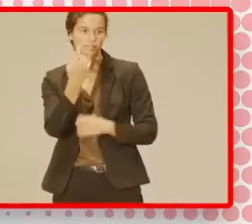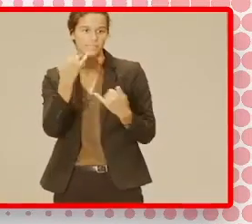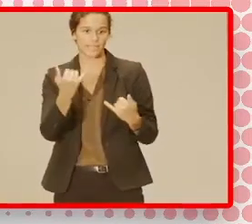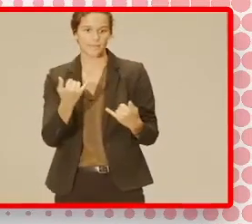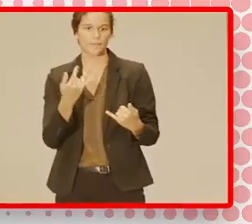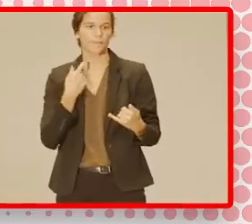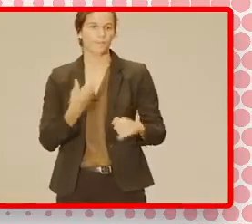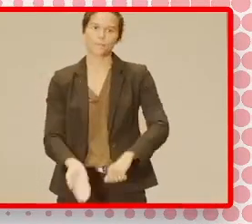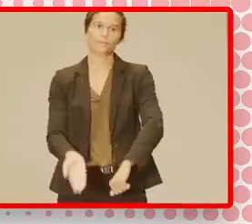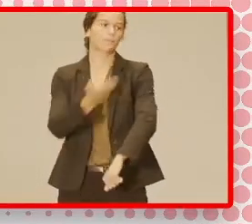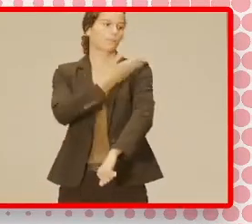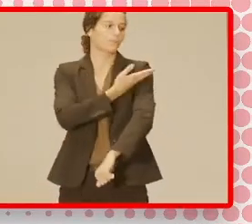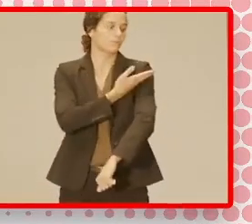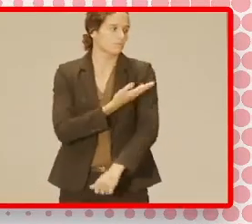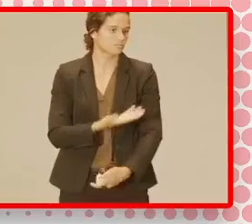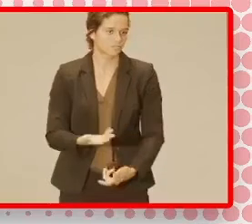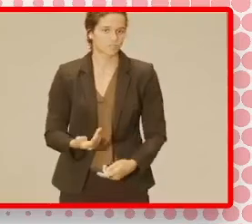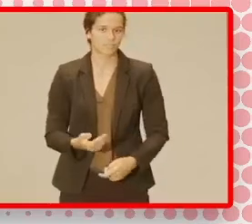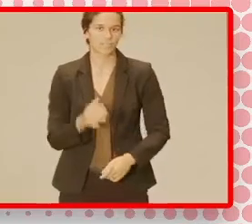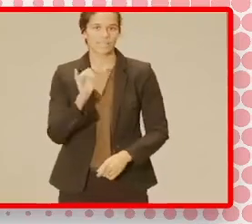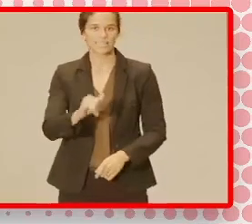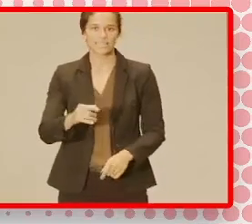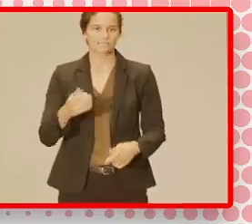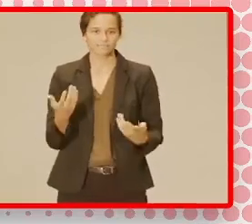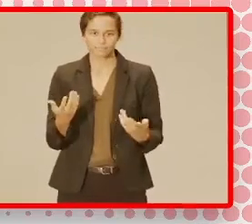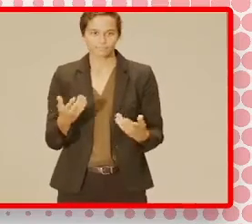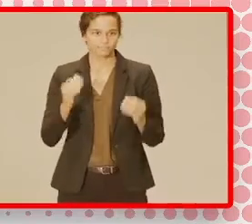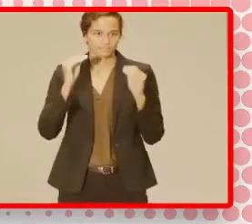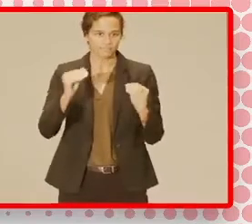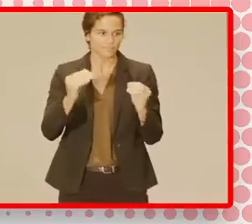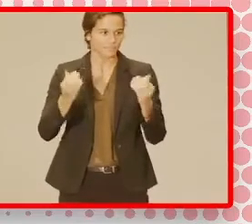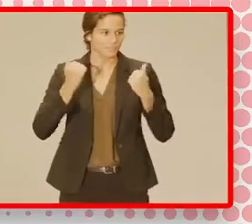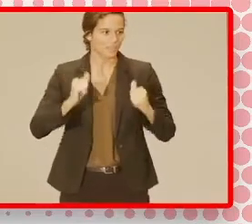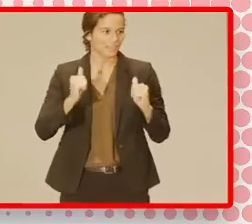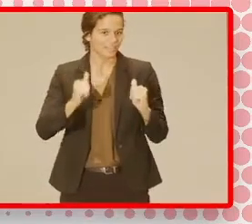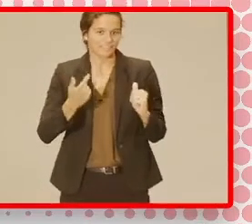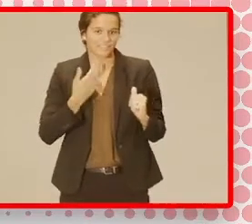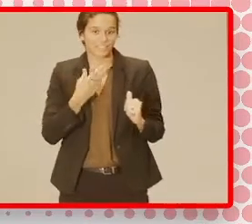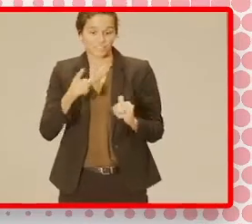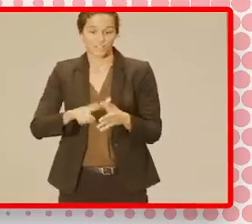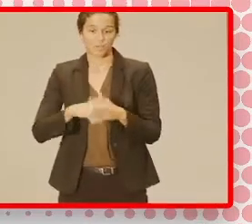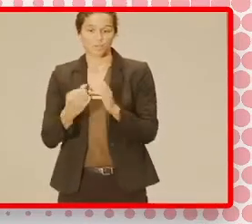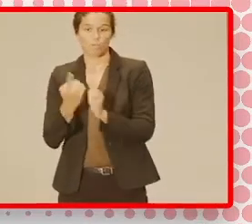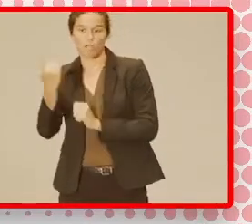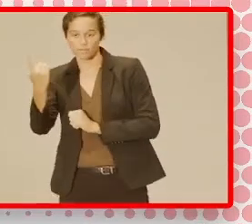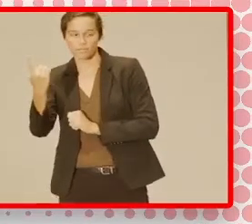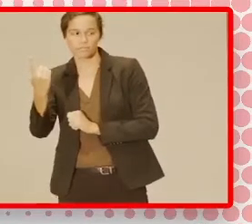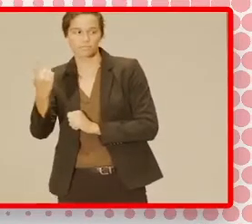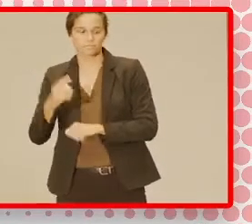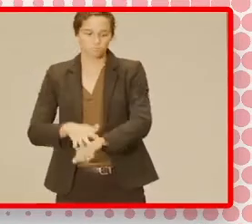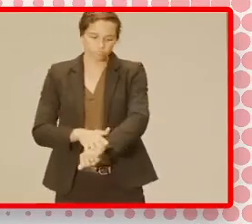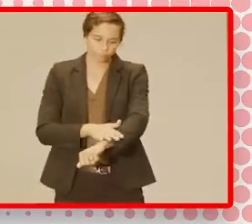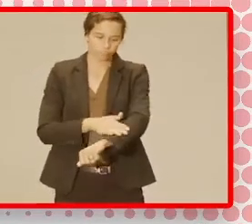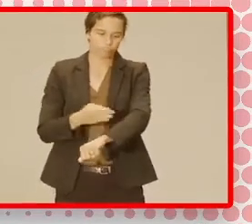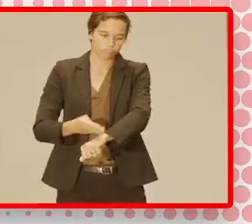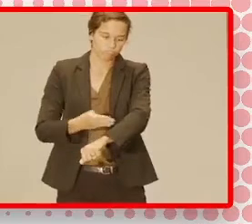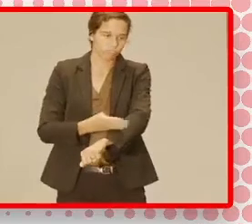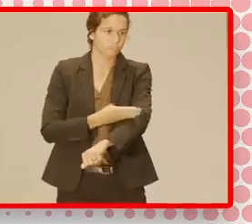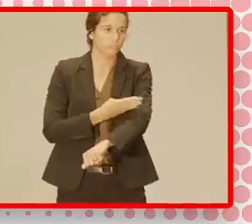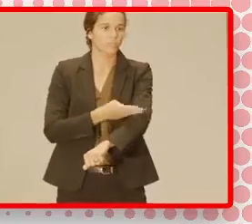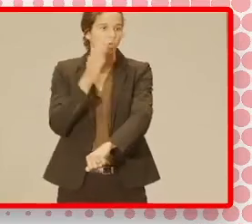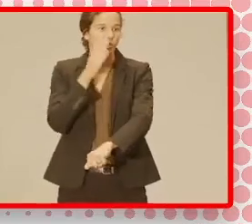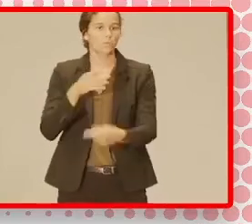you do one more, and you build this achievement habit, and then how hard do you think it's going to be for him to go from 380 to